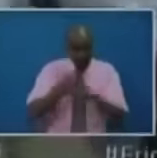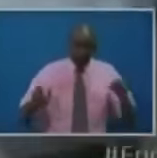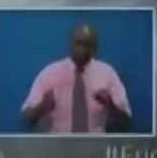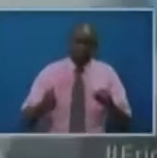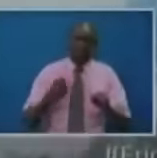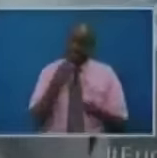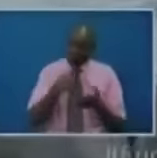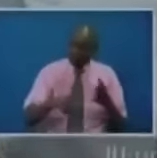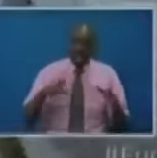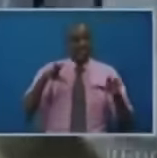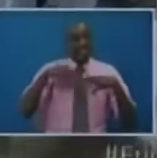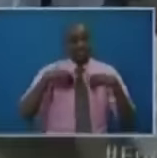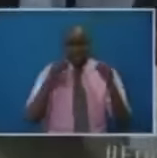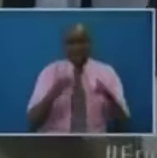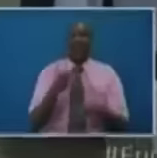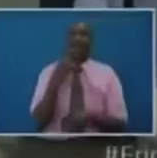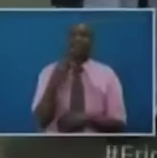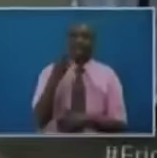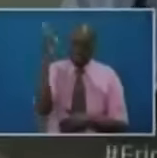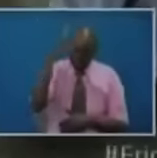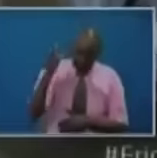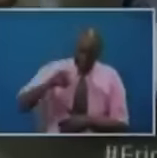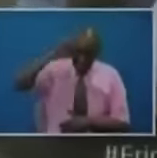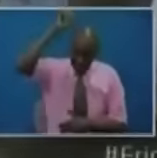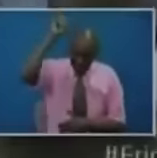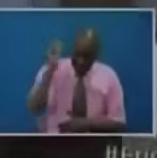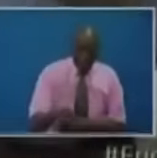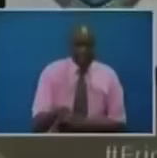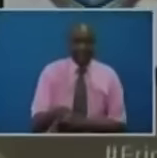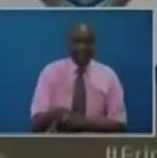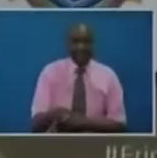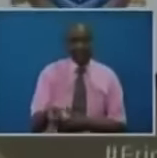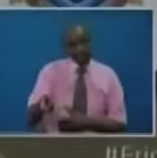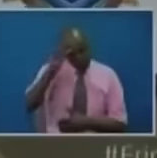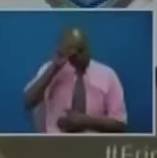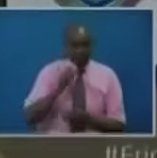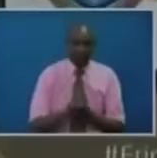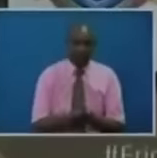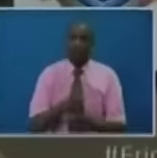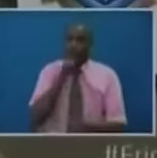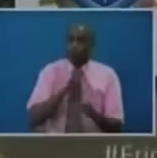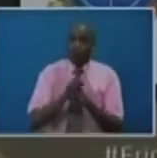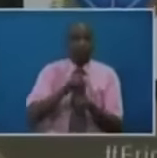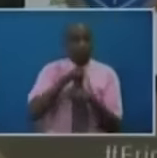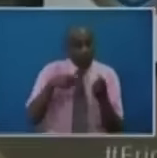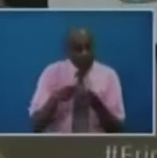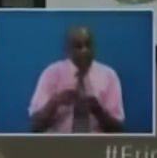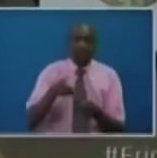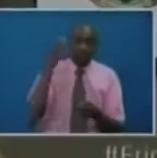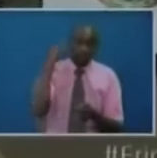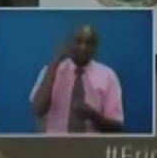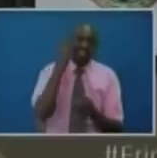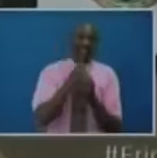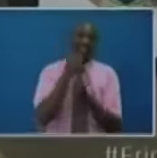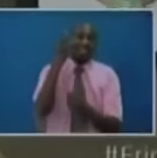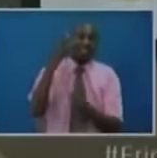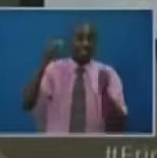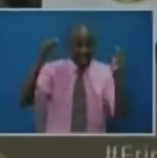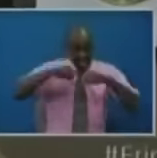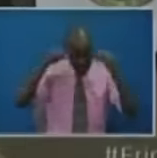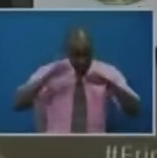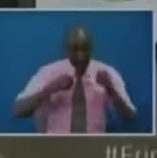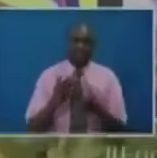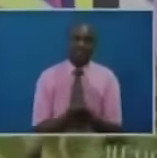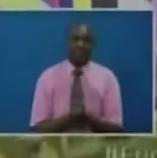they will accept nothing less than a 300% pay increment promised to them through a 2013 collective